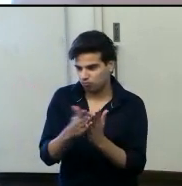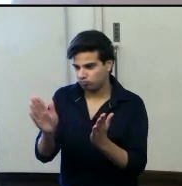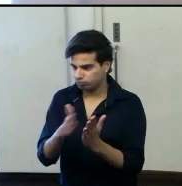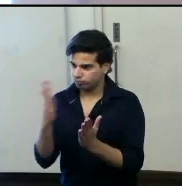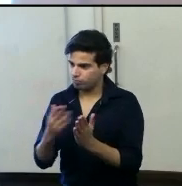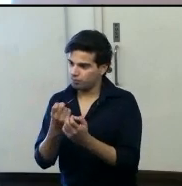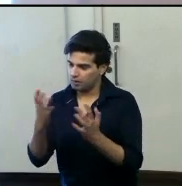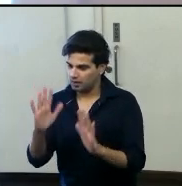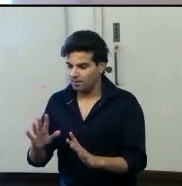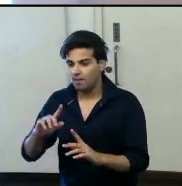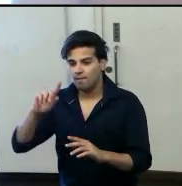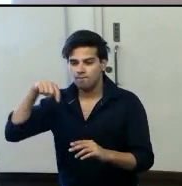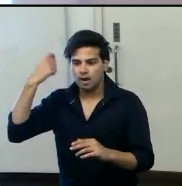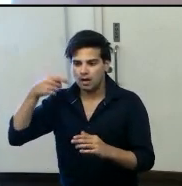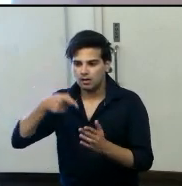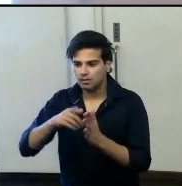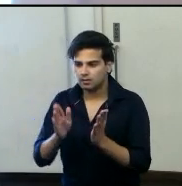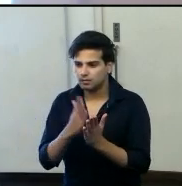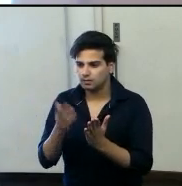is about